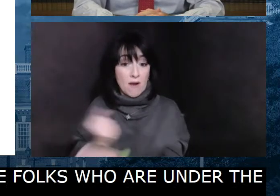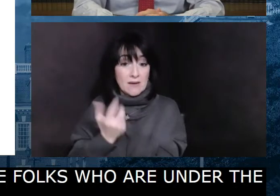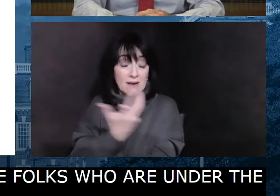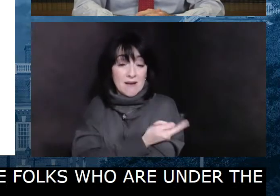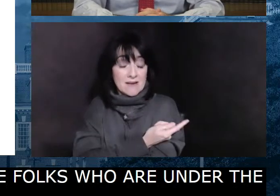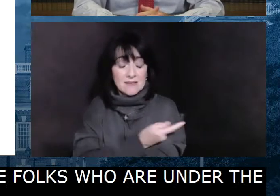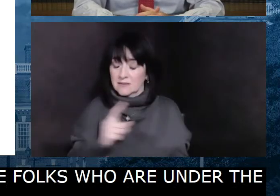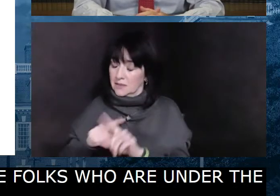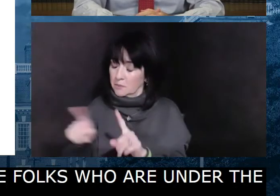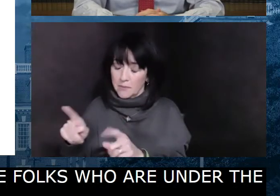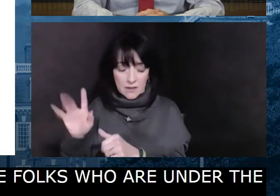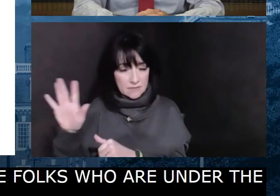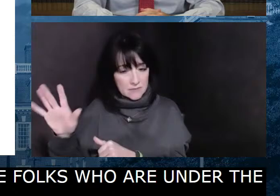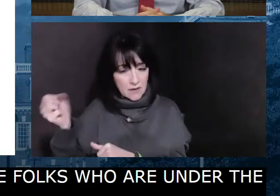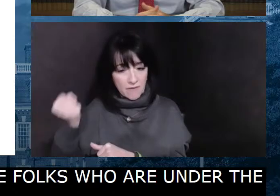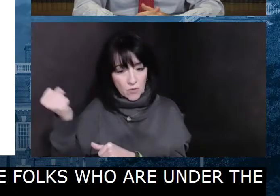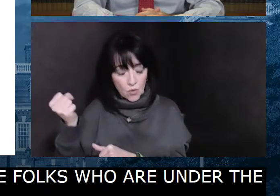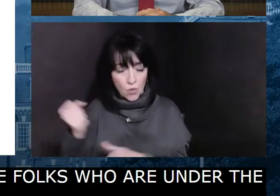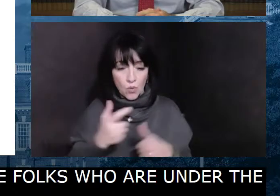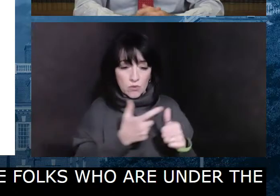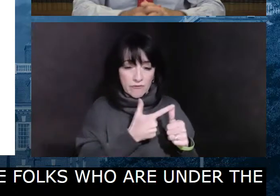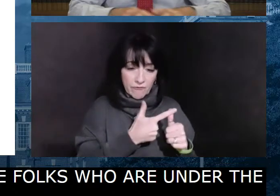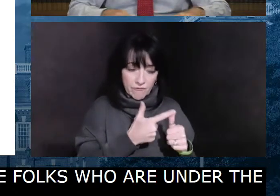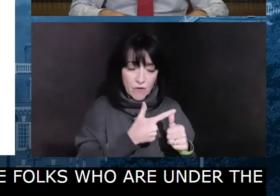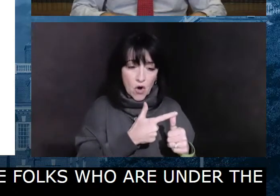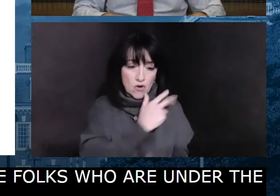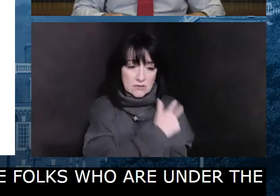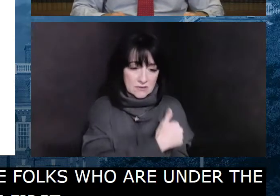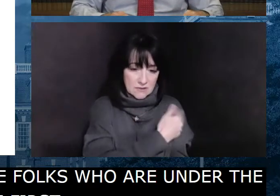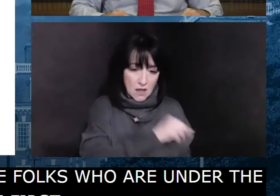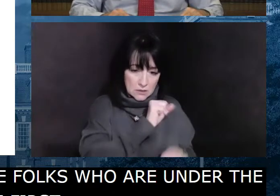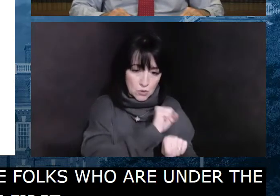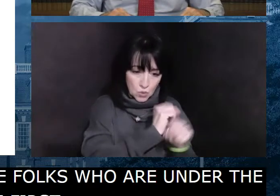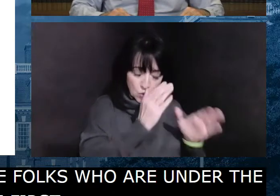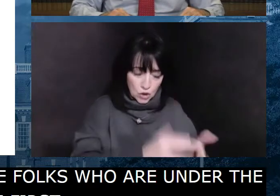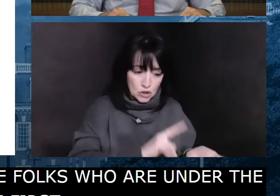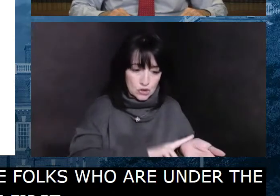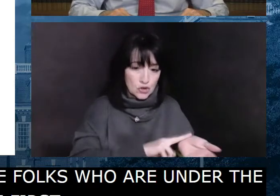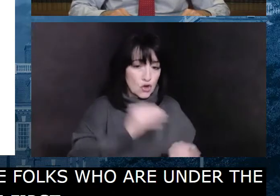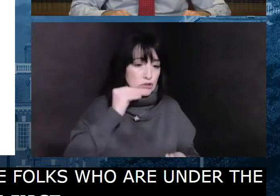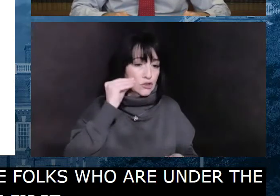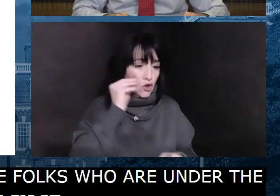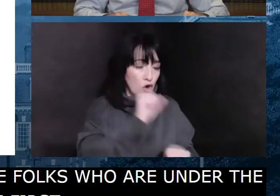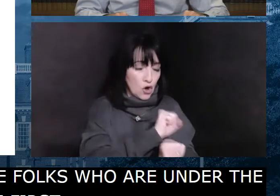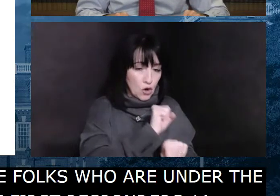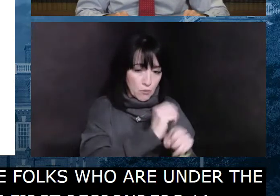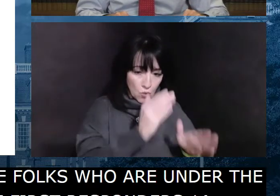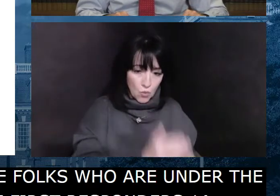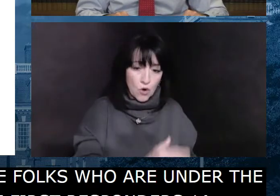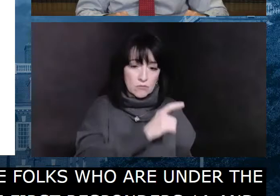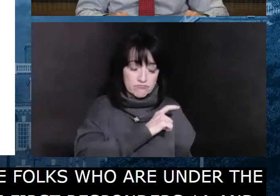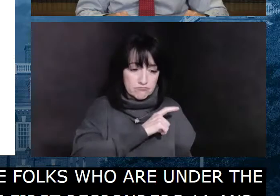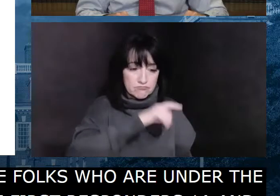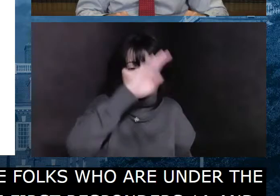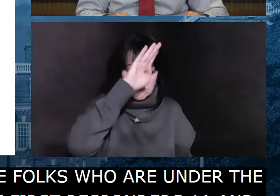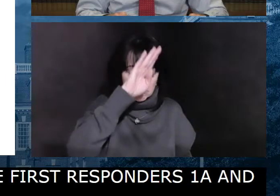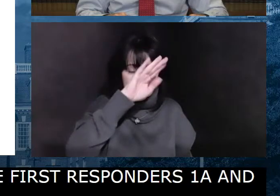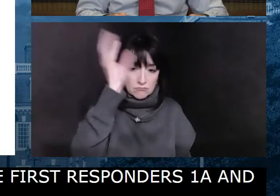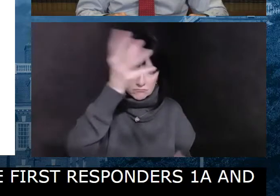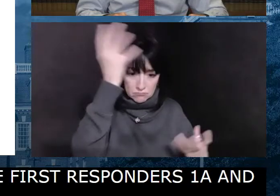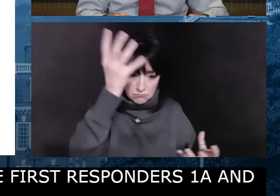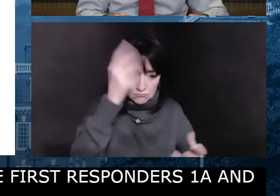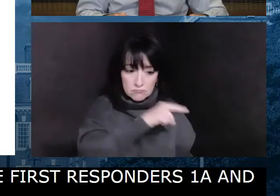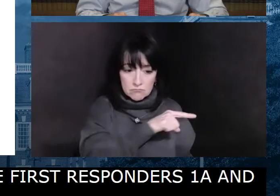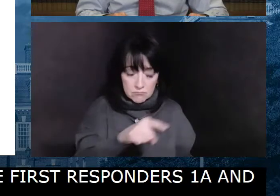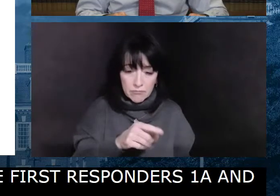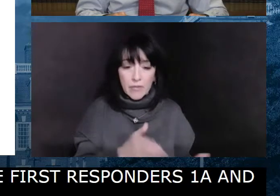and 1B, those over 65, the most vulnerable, the most at risk, and we're moving through that population as fast as